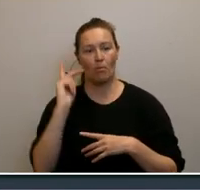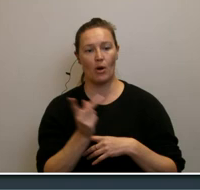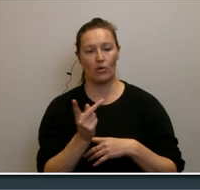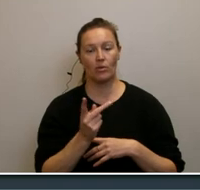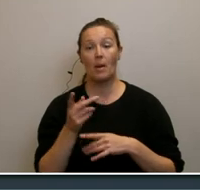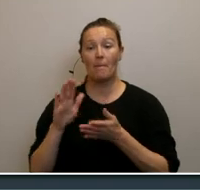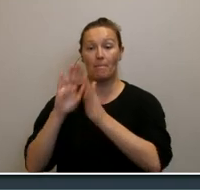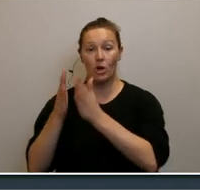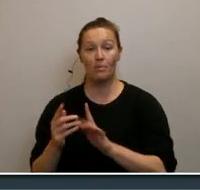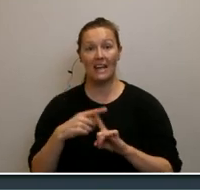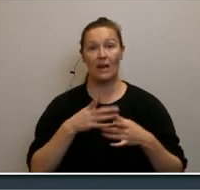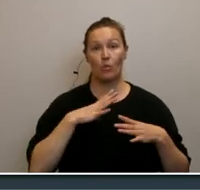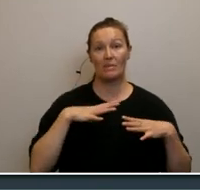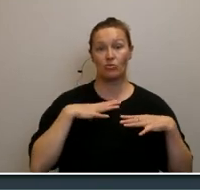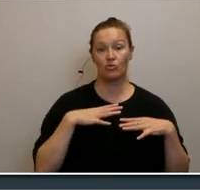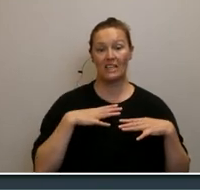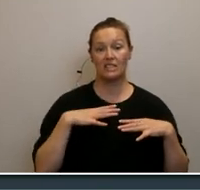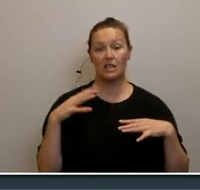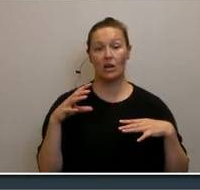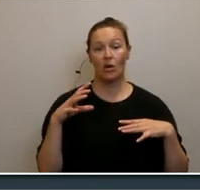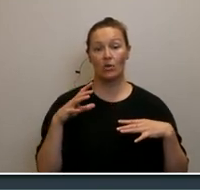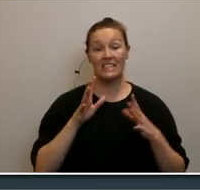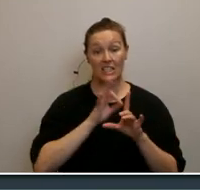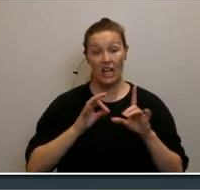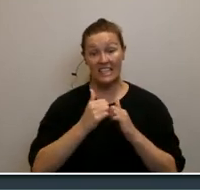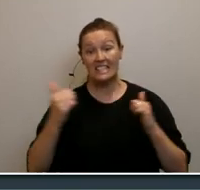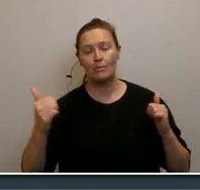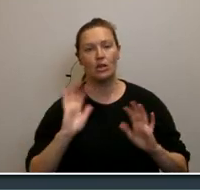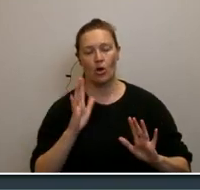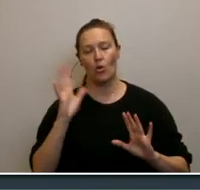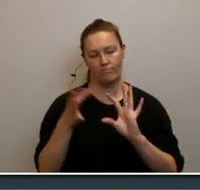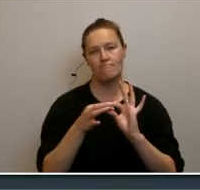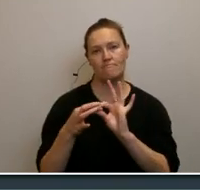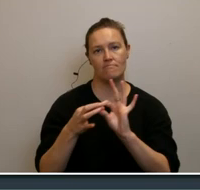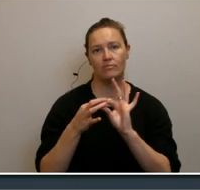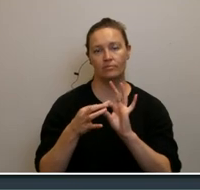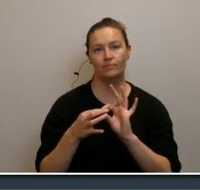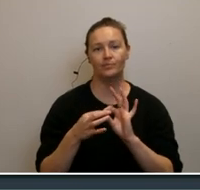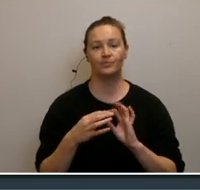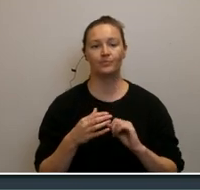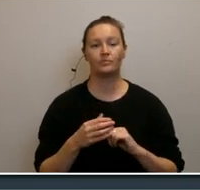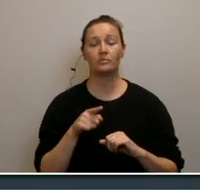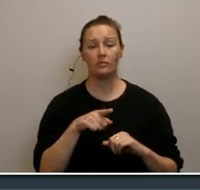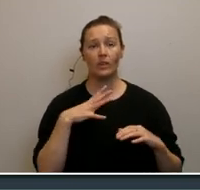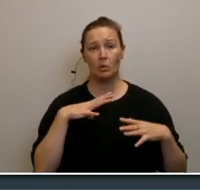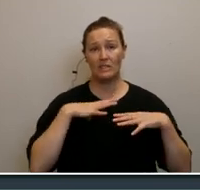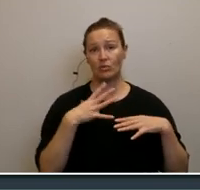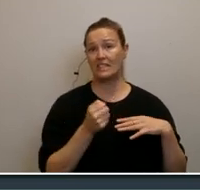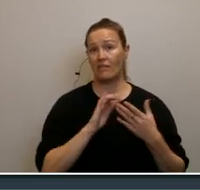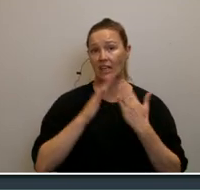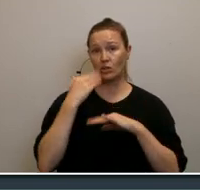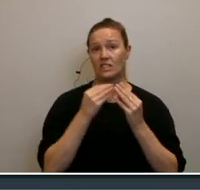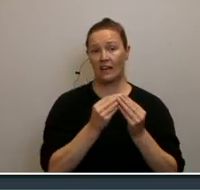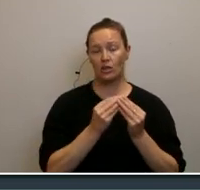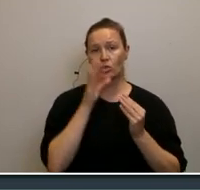Rest were not built to be separate entities. The rest has heritage value commemorating both